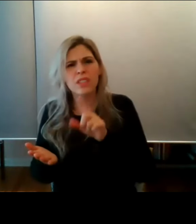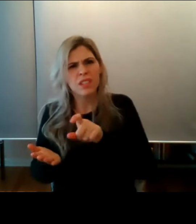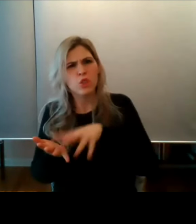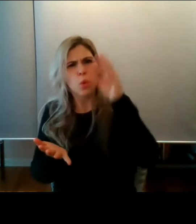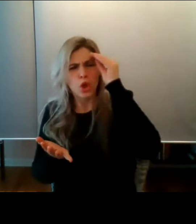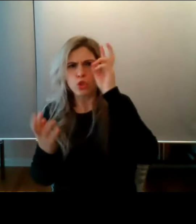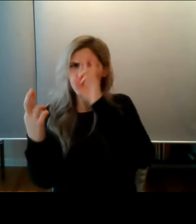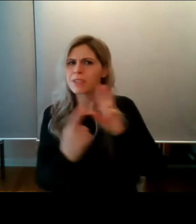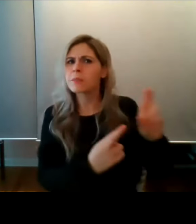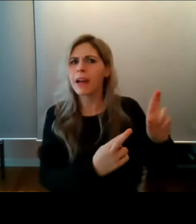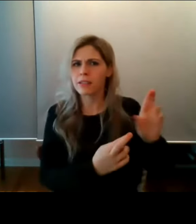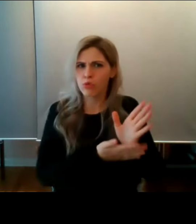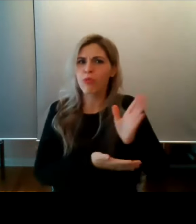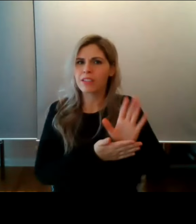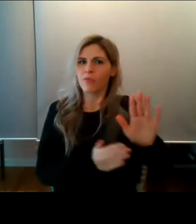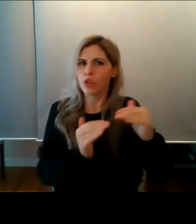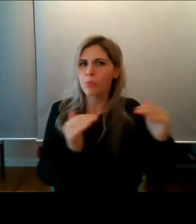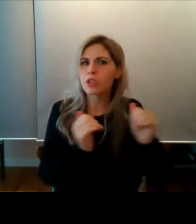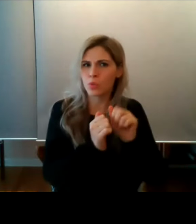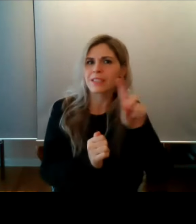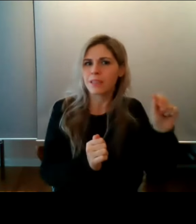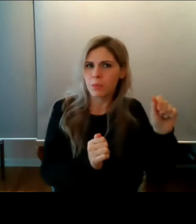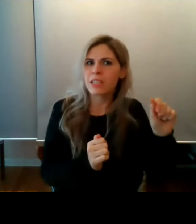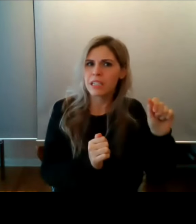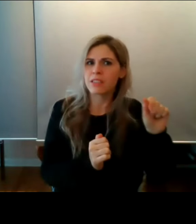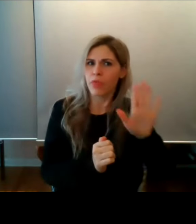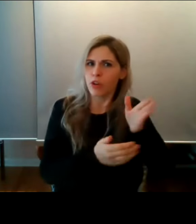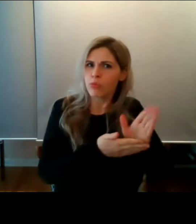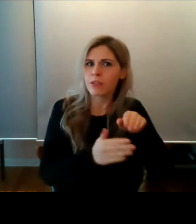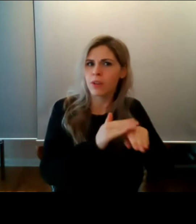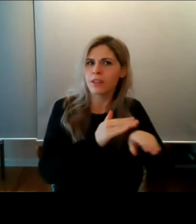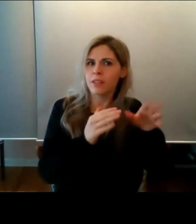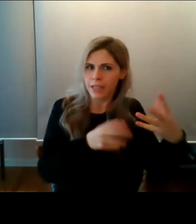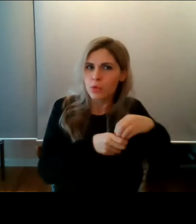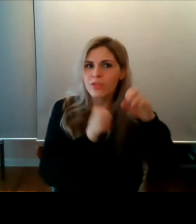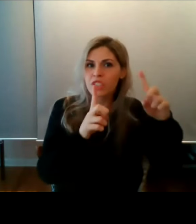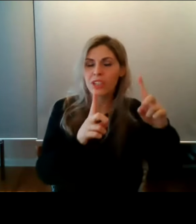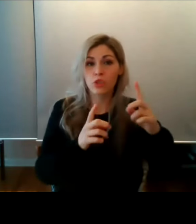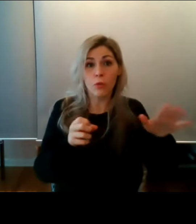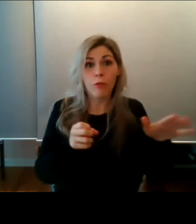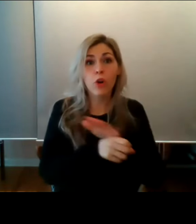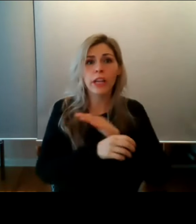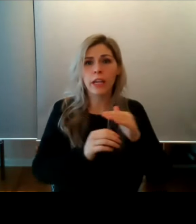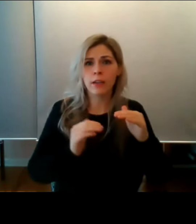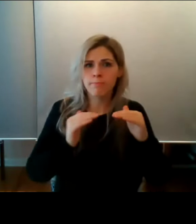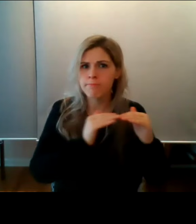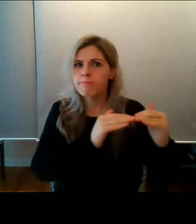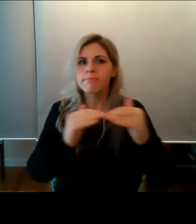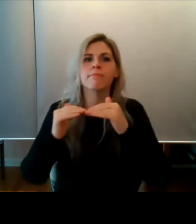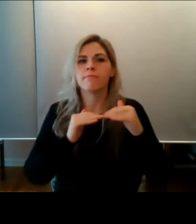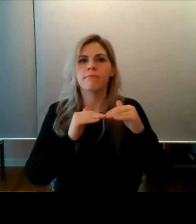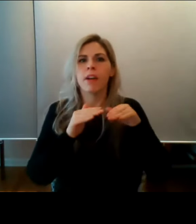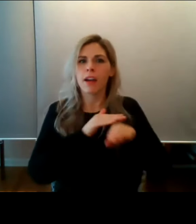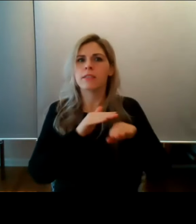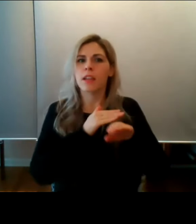of their peers with disabilities to have access to inclusive education and enjoy fully equal access